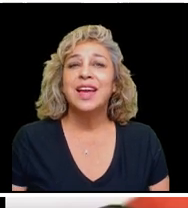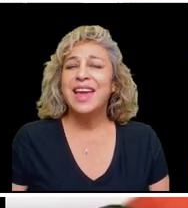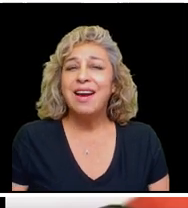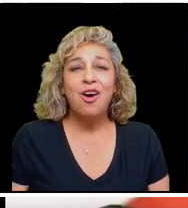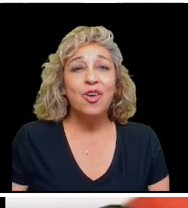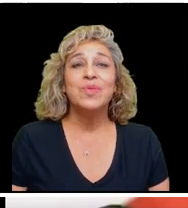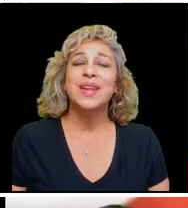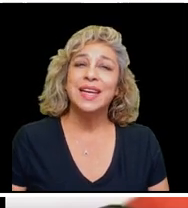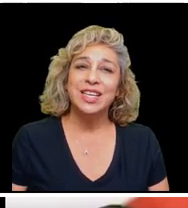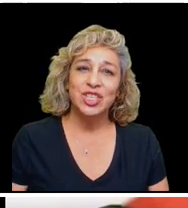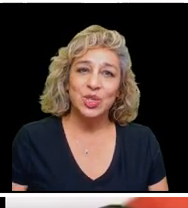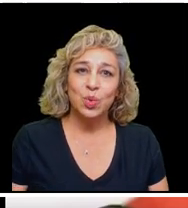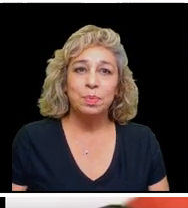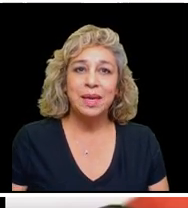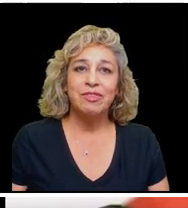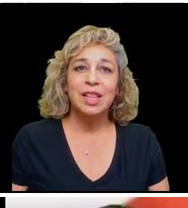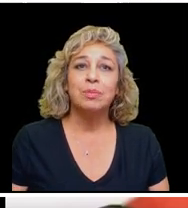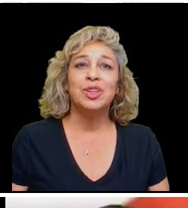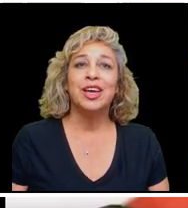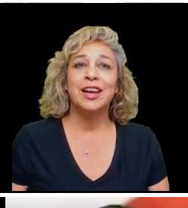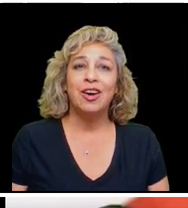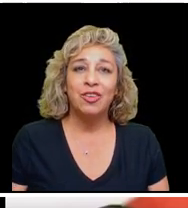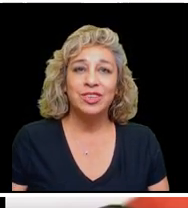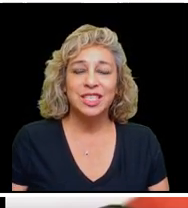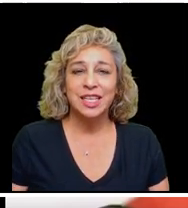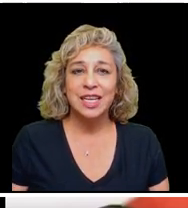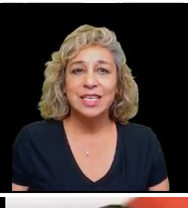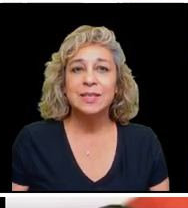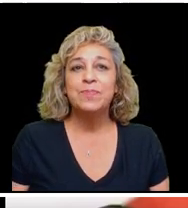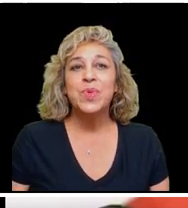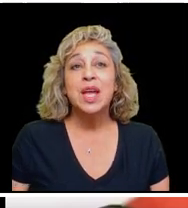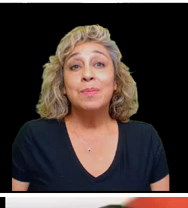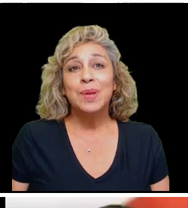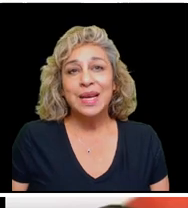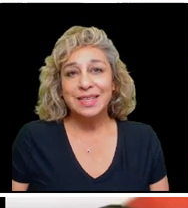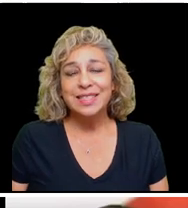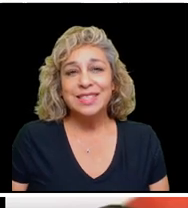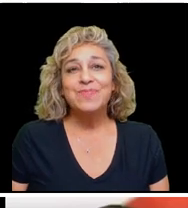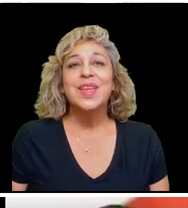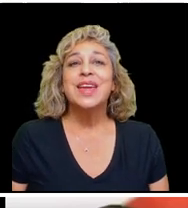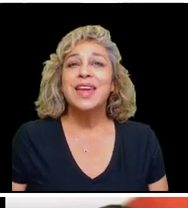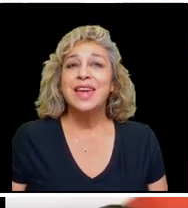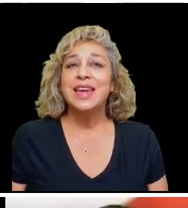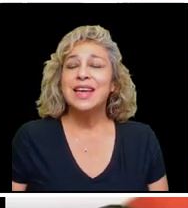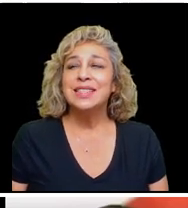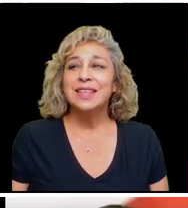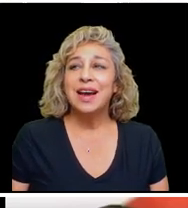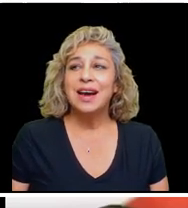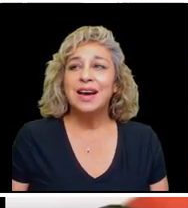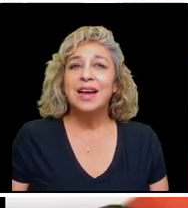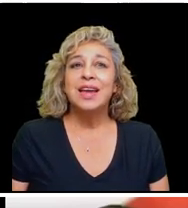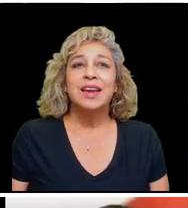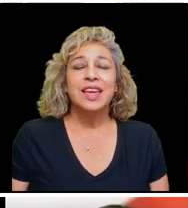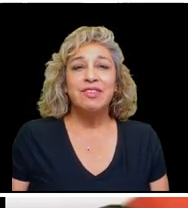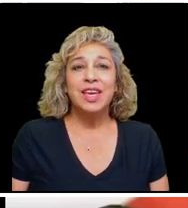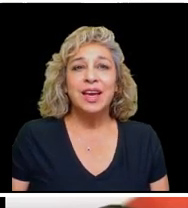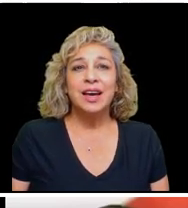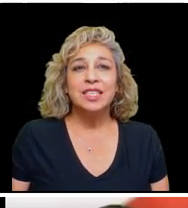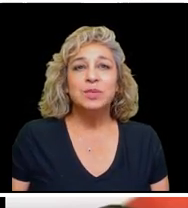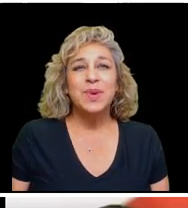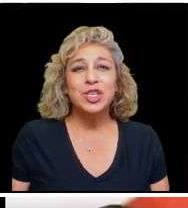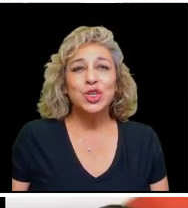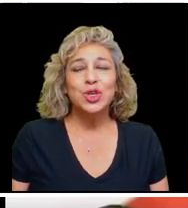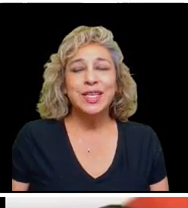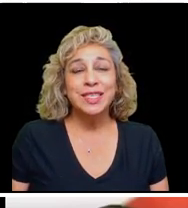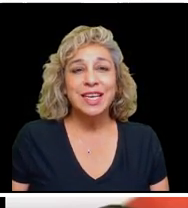all the medications will be available at all facilities plus he is giving